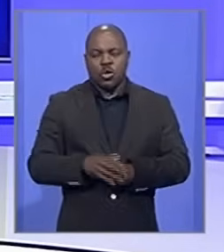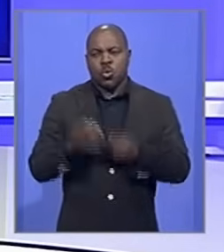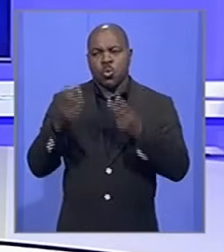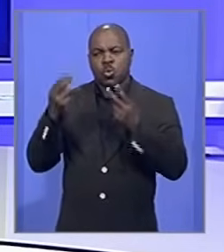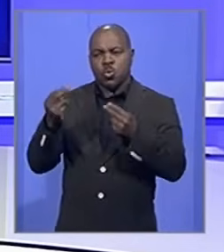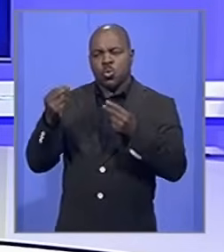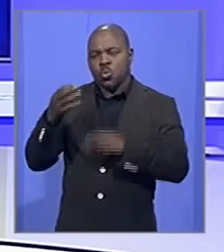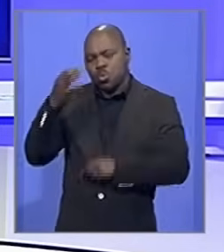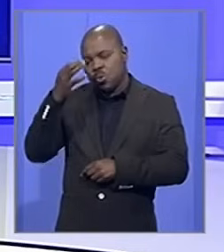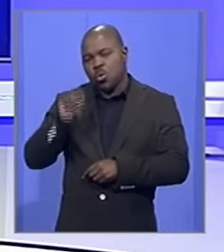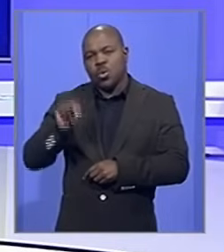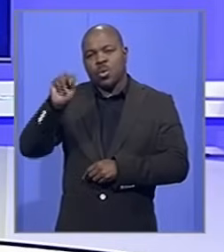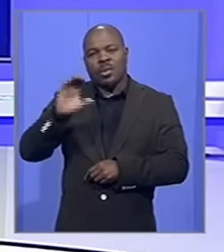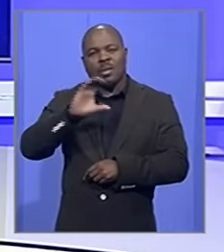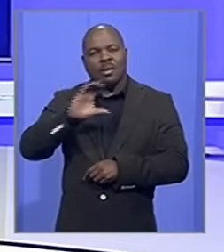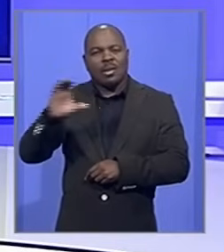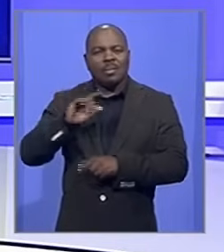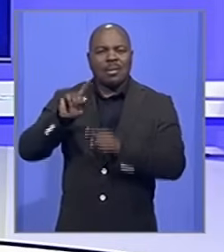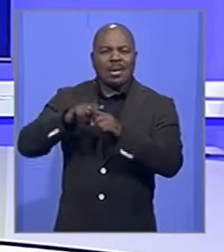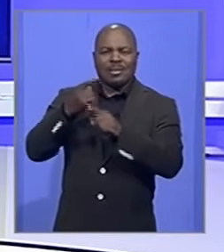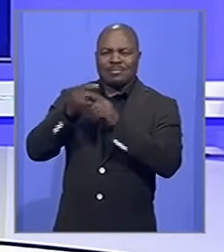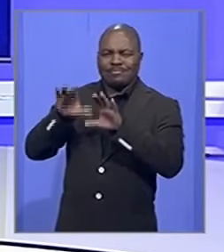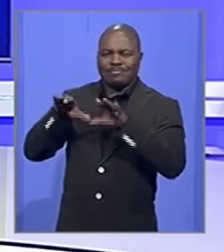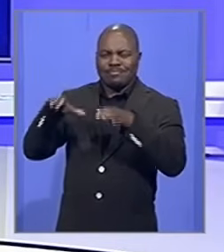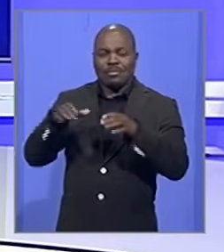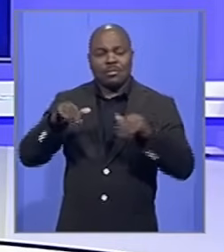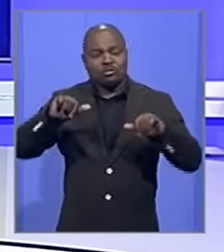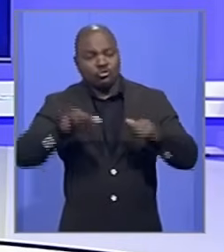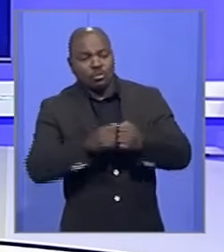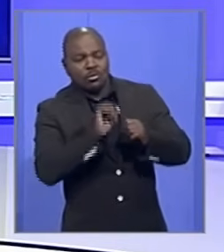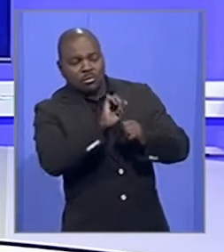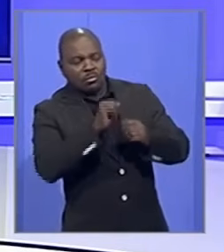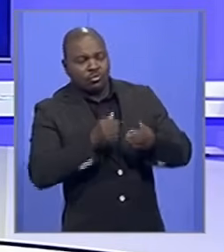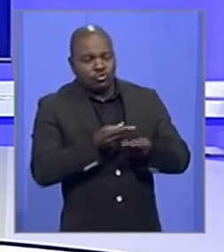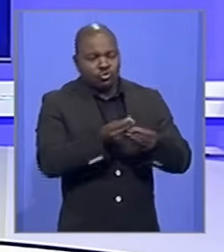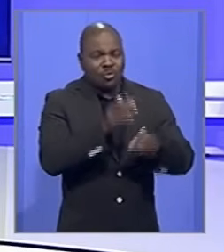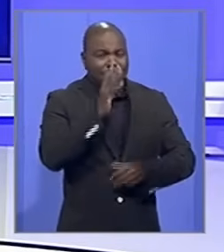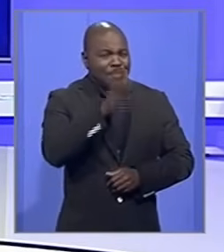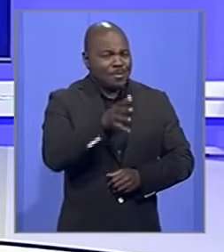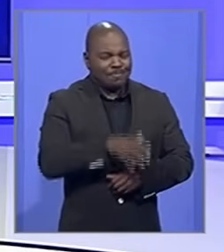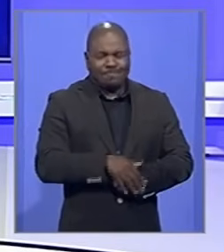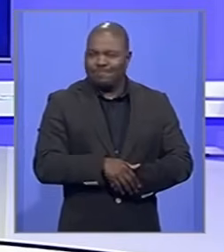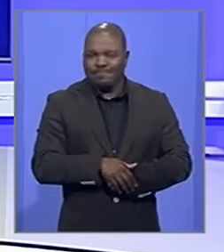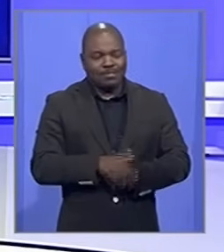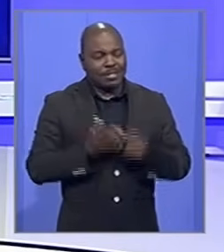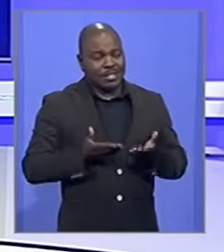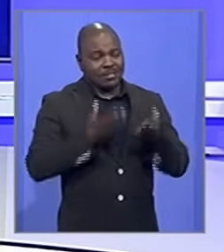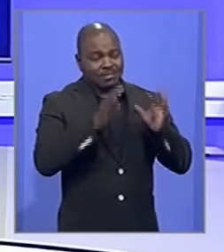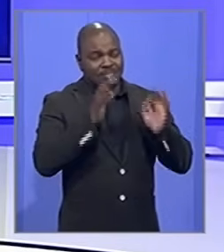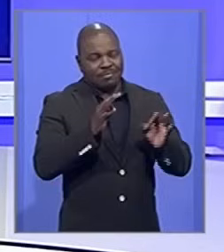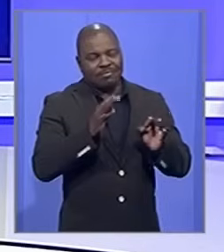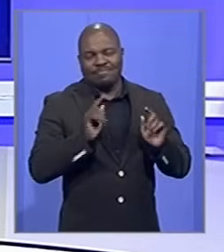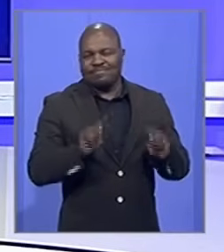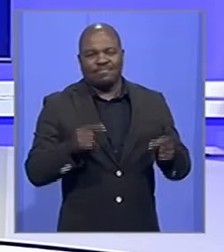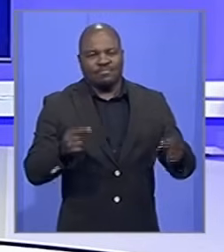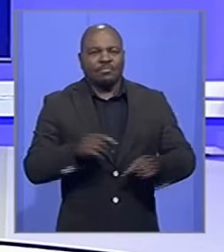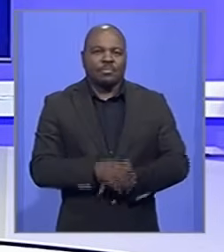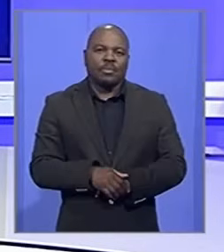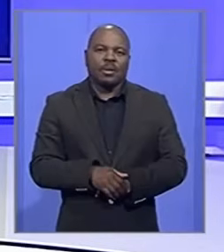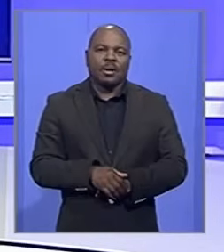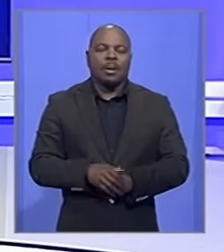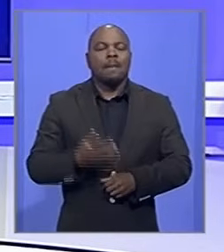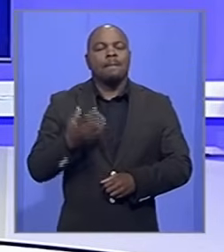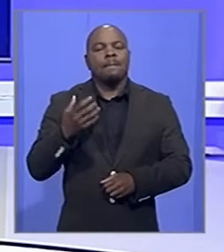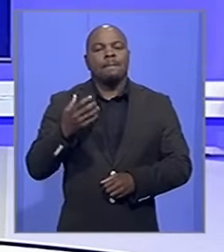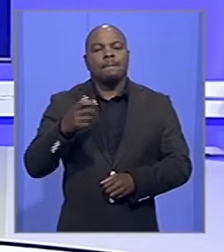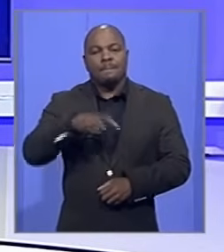ntšhwa ya puso ya Northern Cape e tla samagana le dikgwetlho tse ba lebaneng natso tsa thebolelo e bokoa ya ditirelo. Tonakgolo